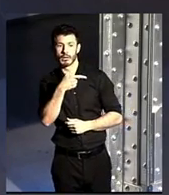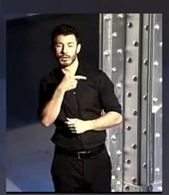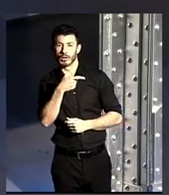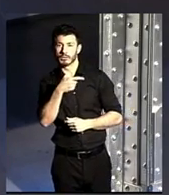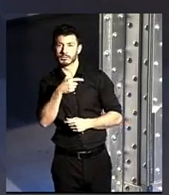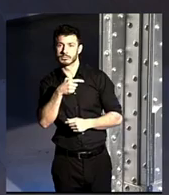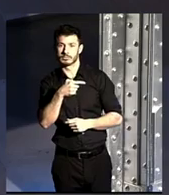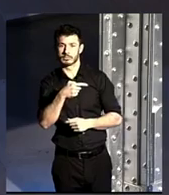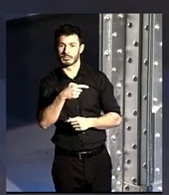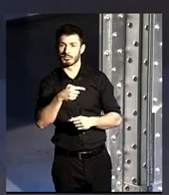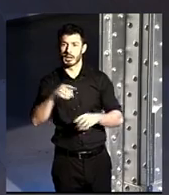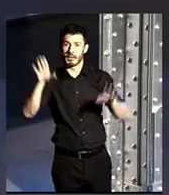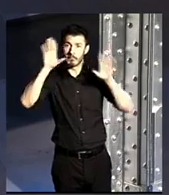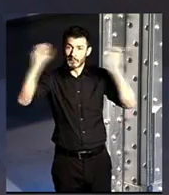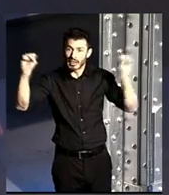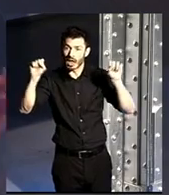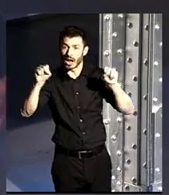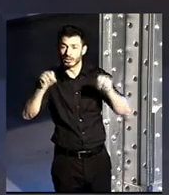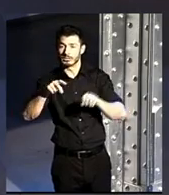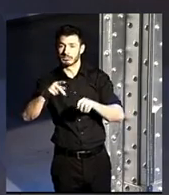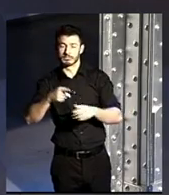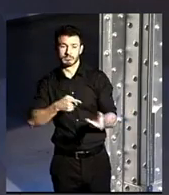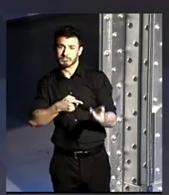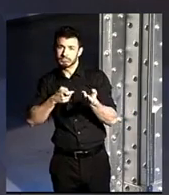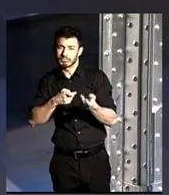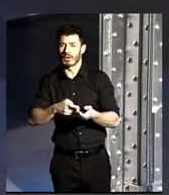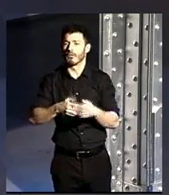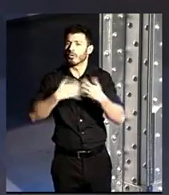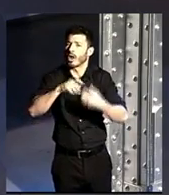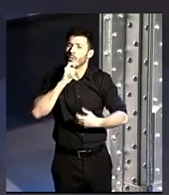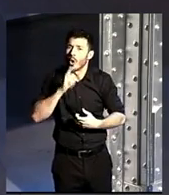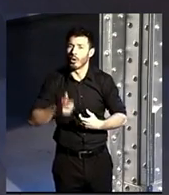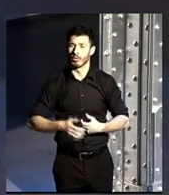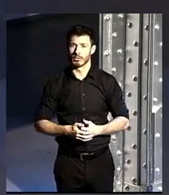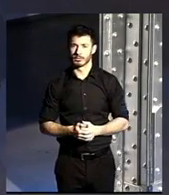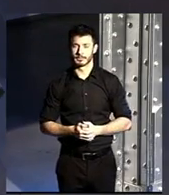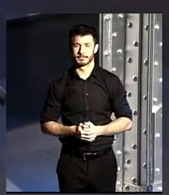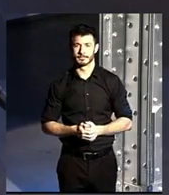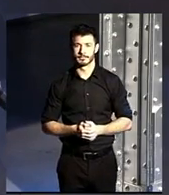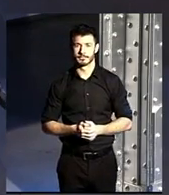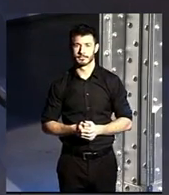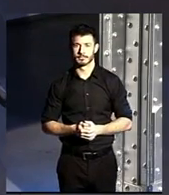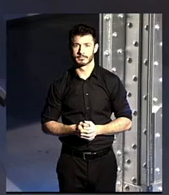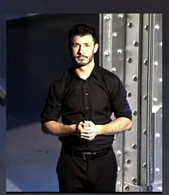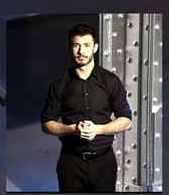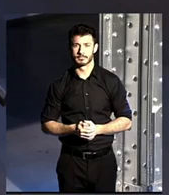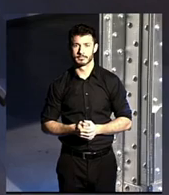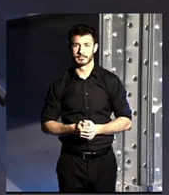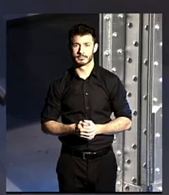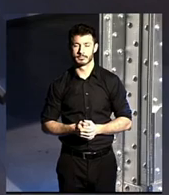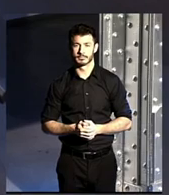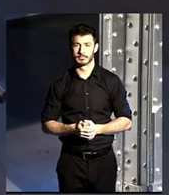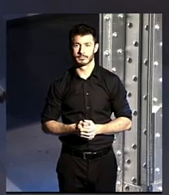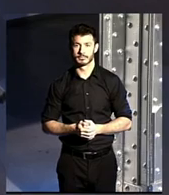caloríficos de los marcianos. And in fact, in 4 short sections in The War of the Worlds, H.G. Wells does explain,